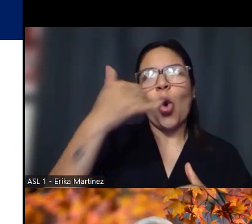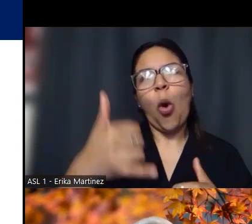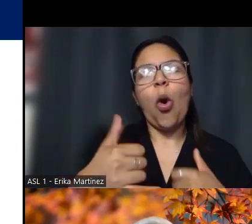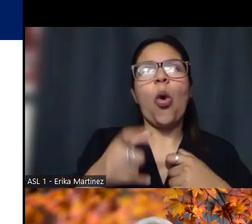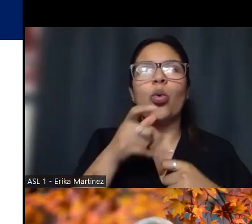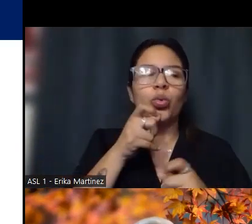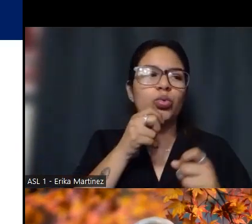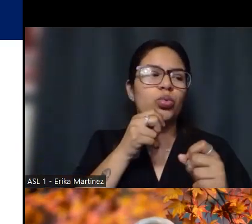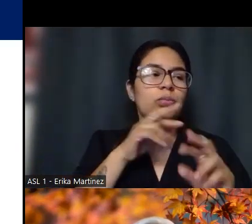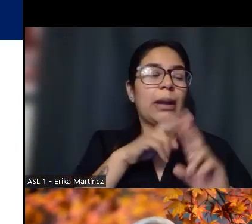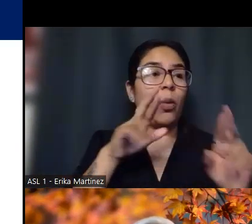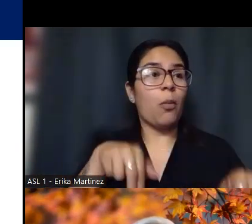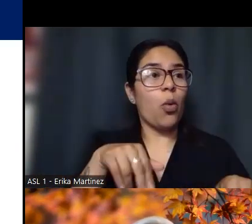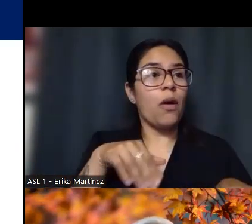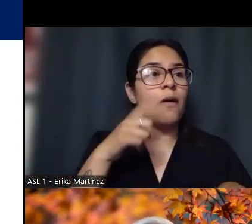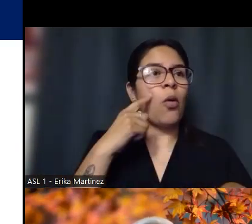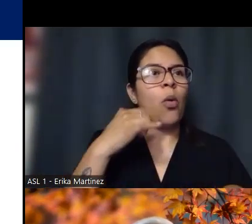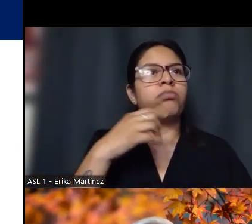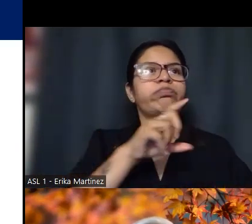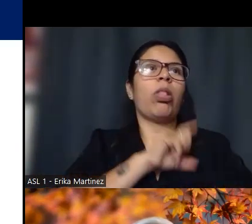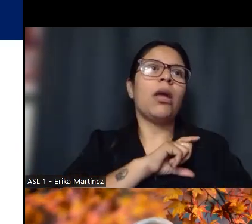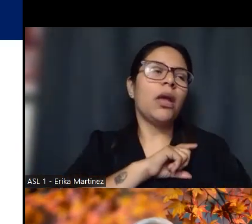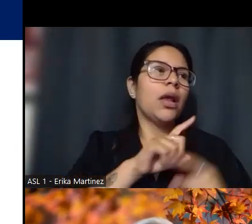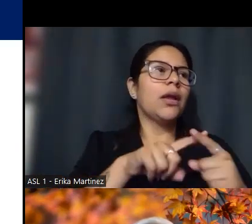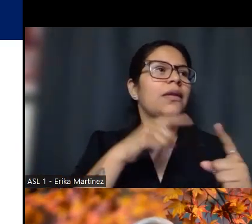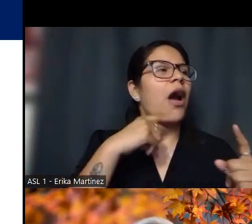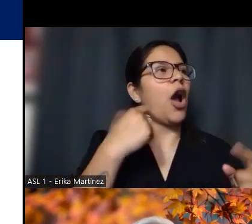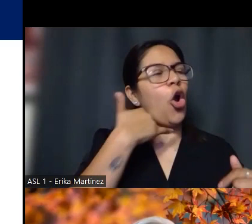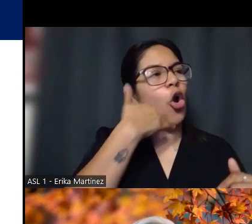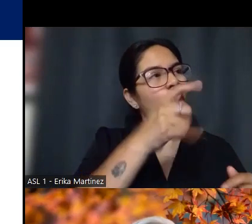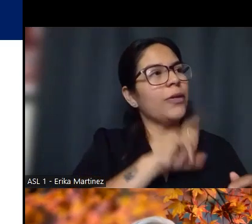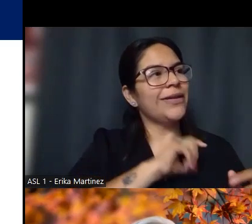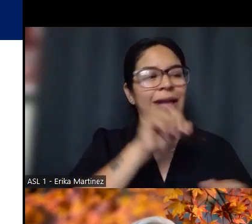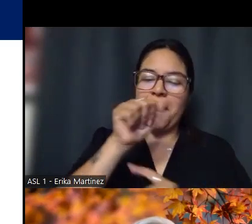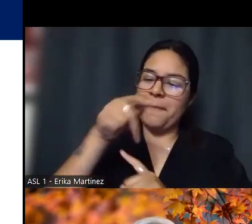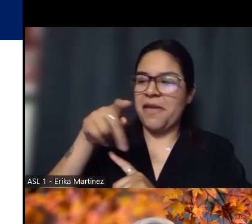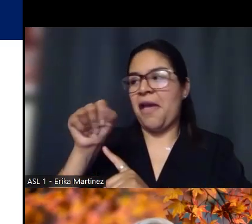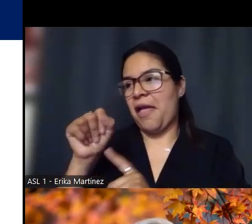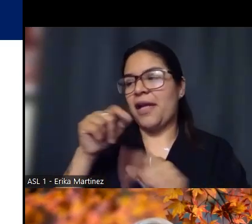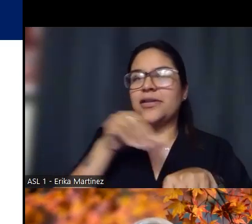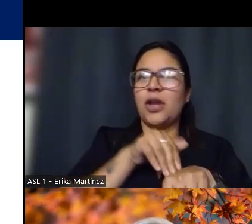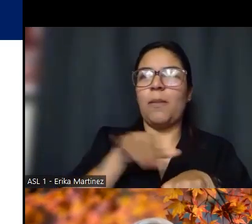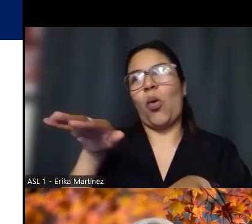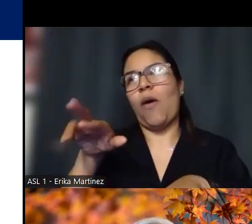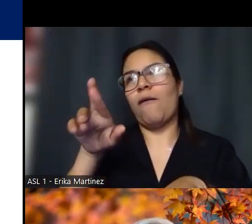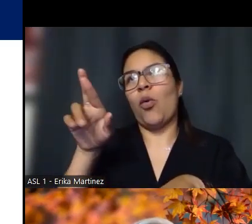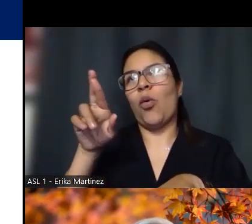make a report to the police, and then the police tell me to make a report to APS, and then they refer that report to the